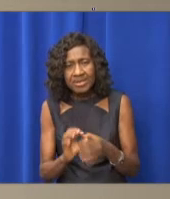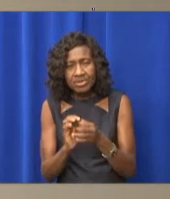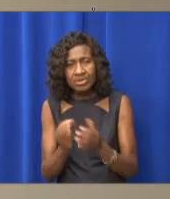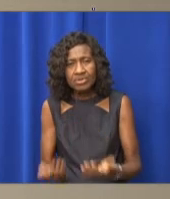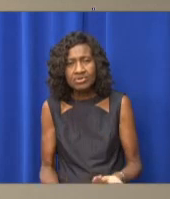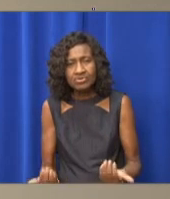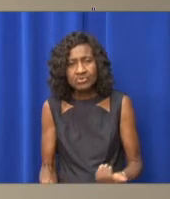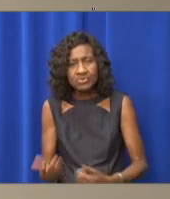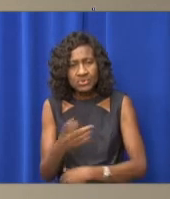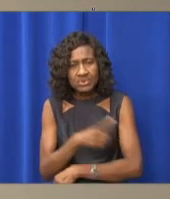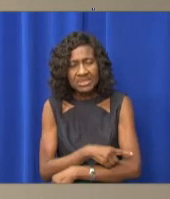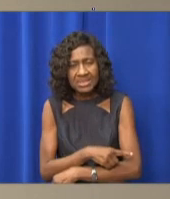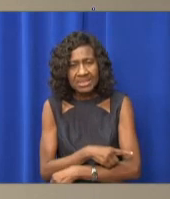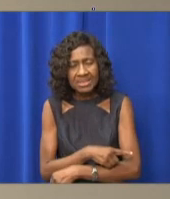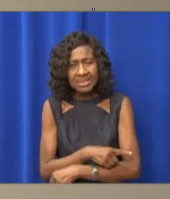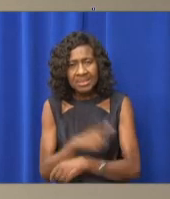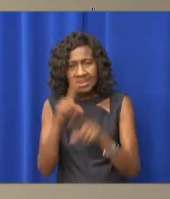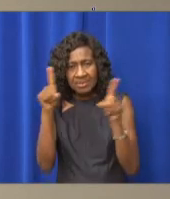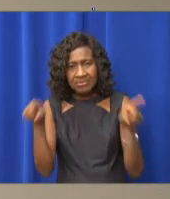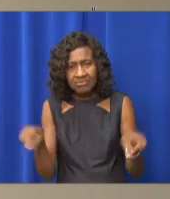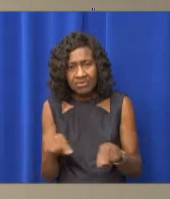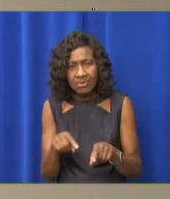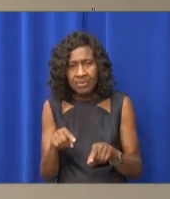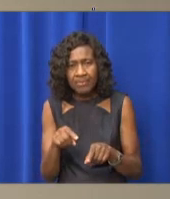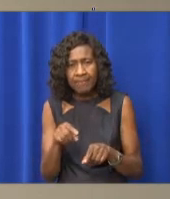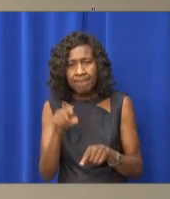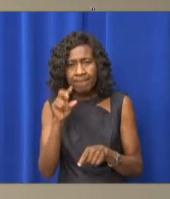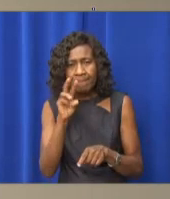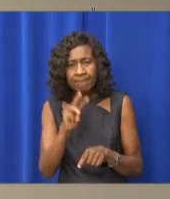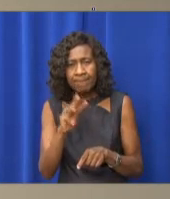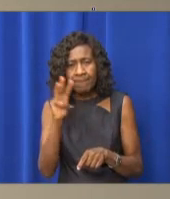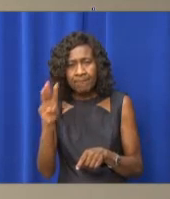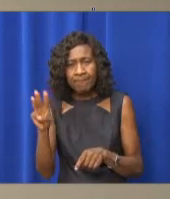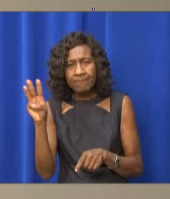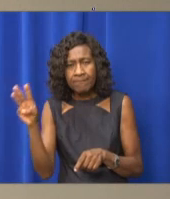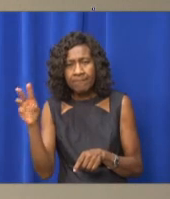additional information will be available on